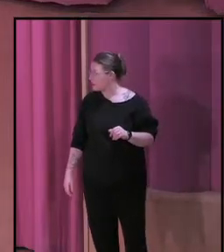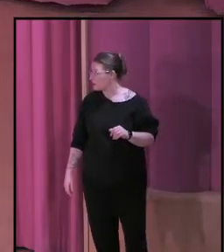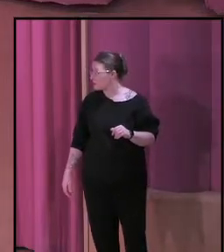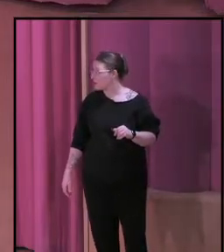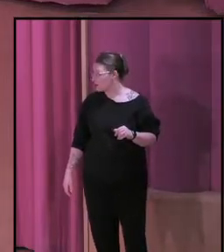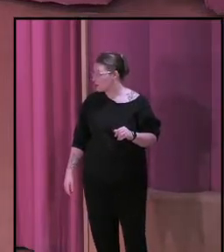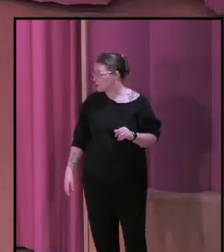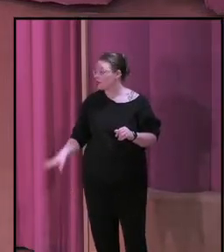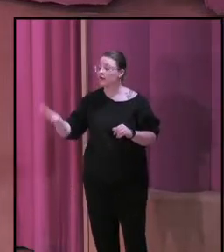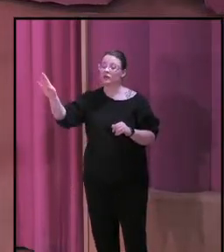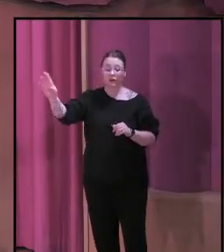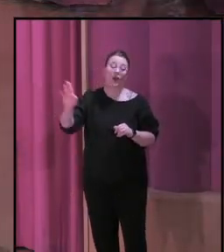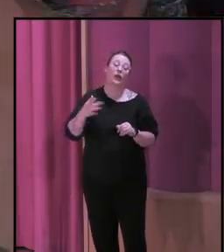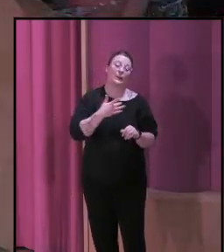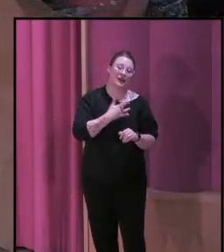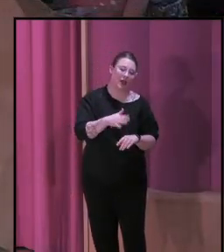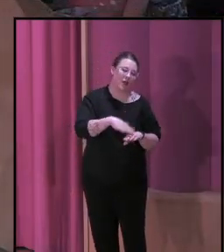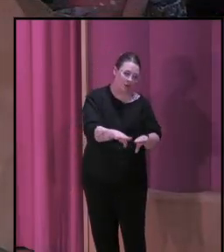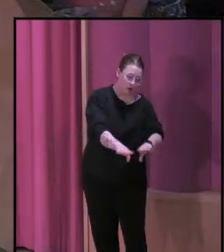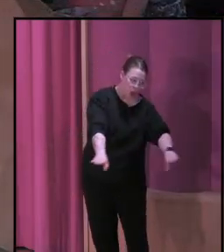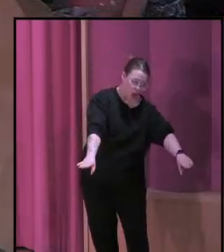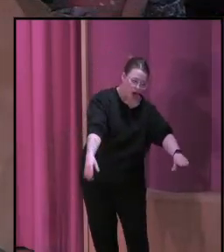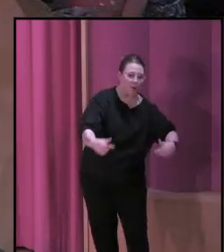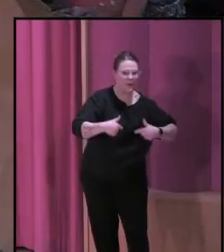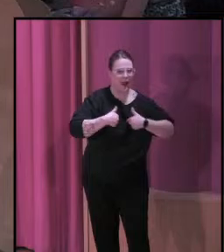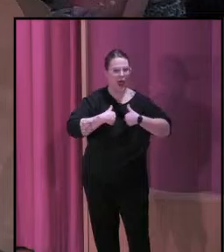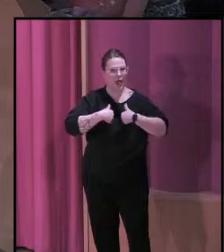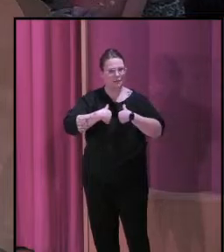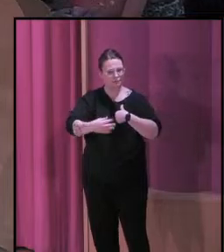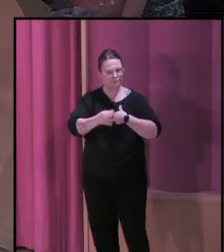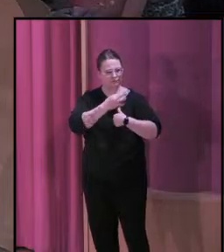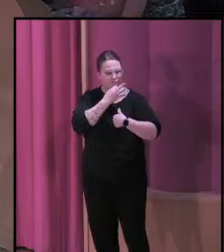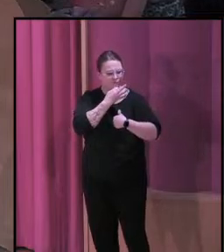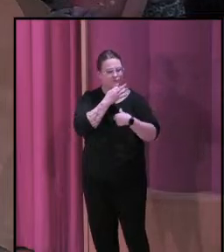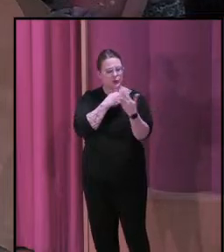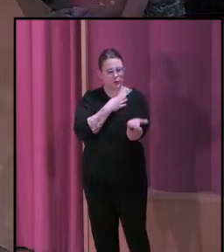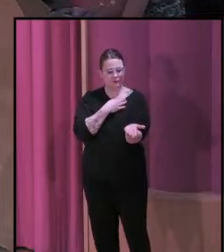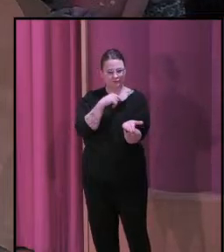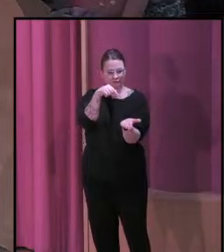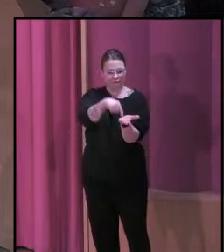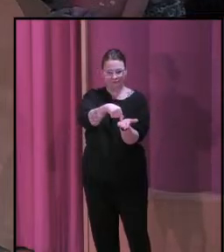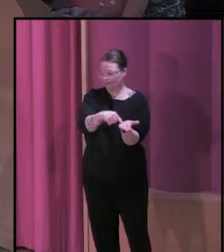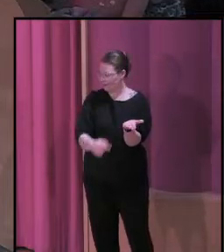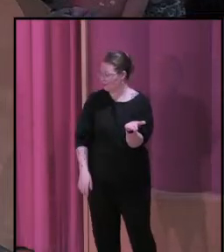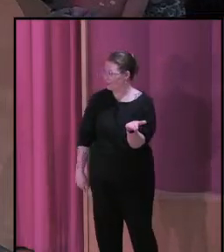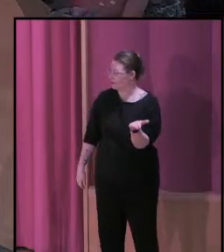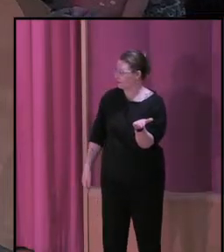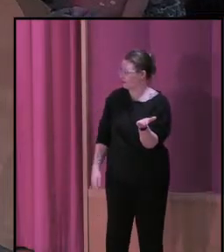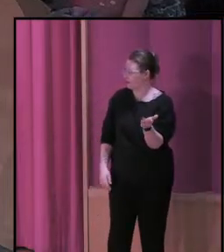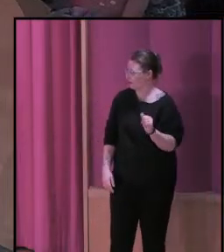to spin it on the ground. But I am a trained professional, so I like to start things off with a bang.